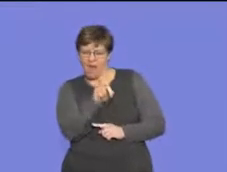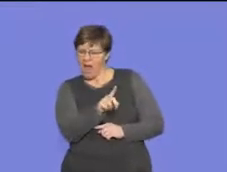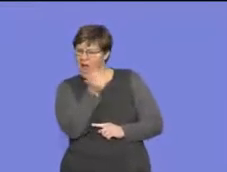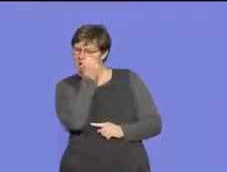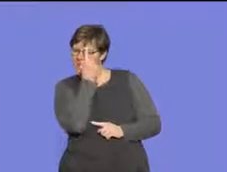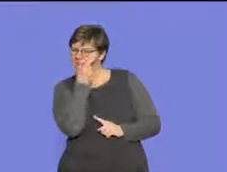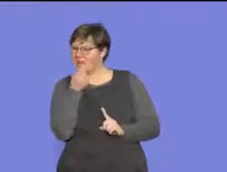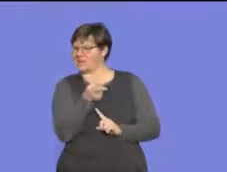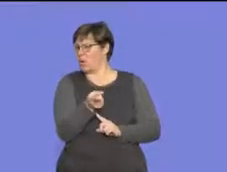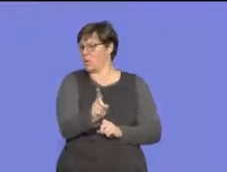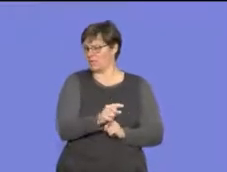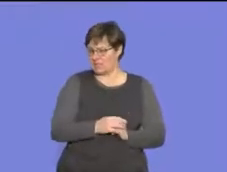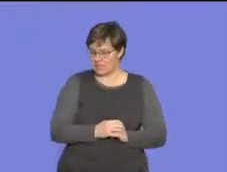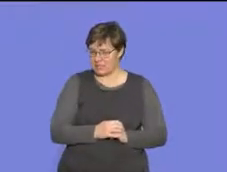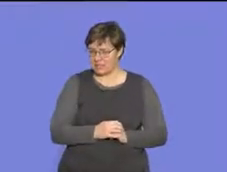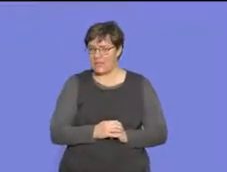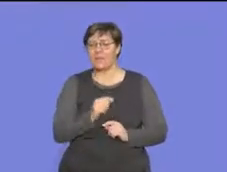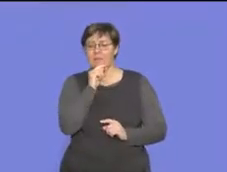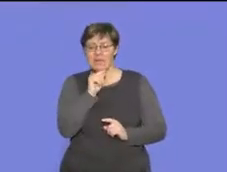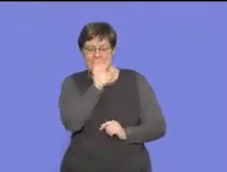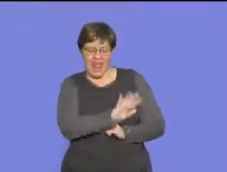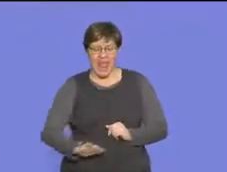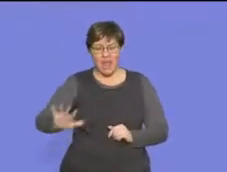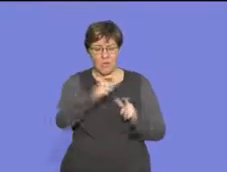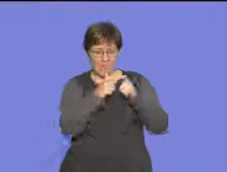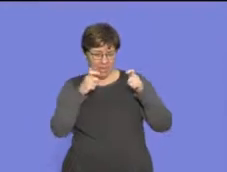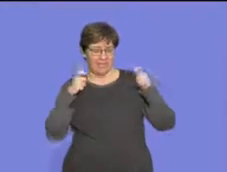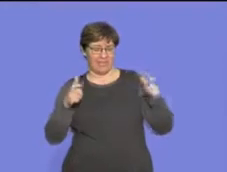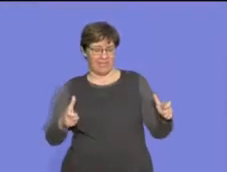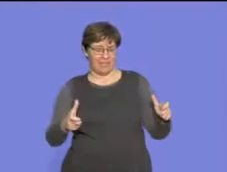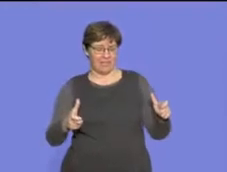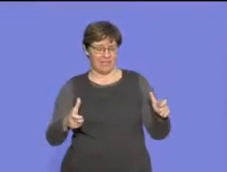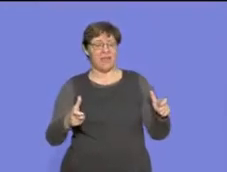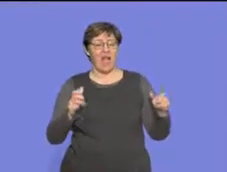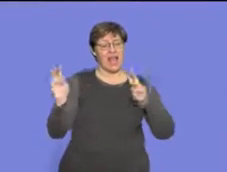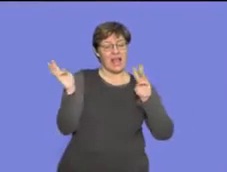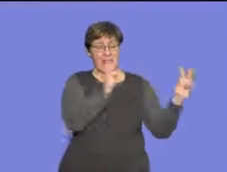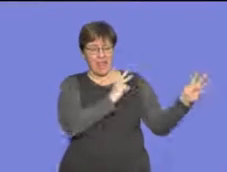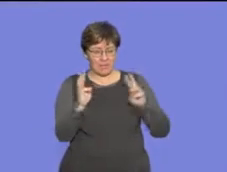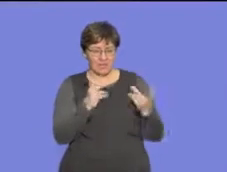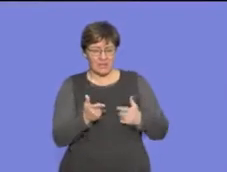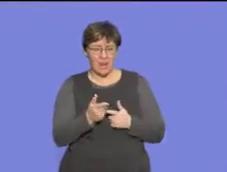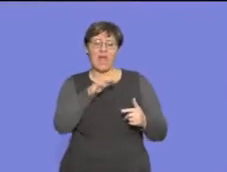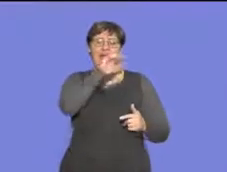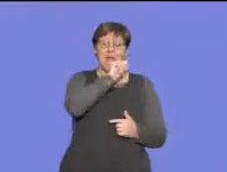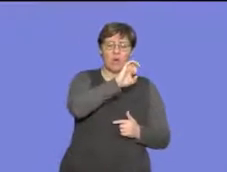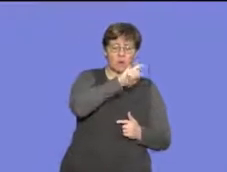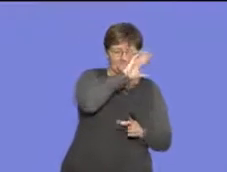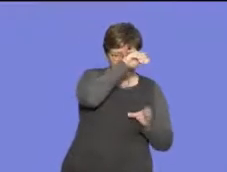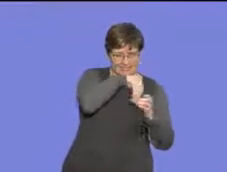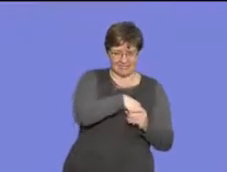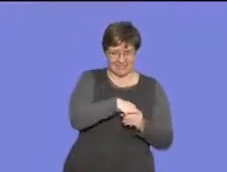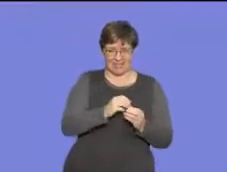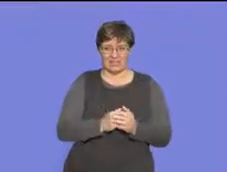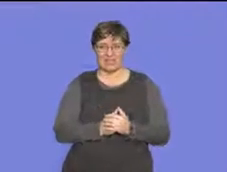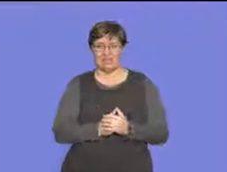is. A biome is a large area with a certain climate, which is the abiotic components. Also,